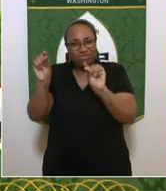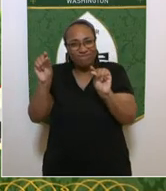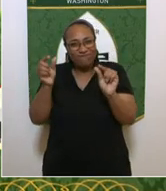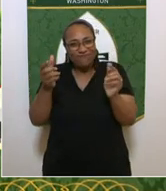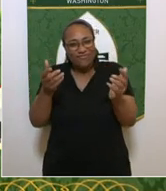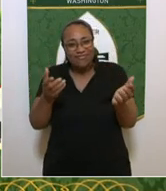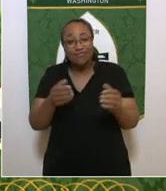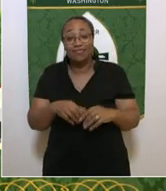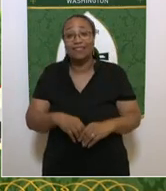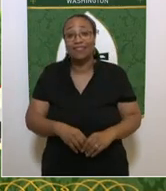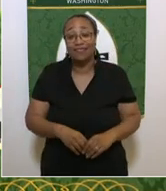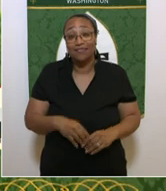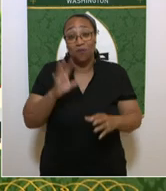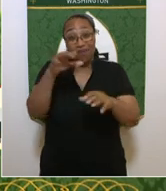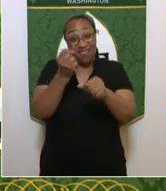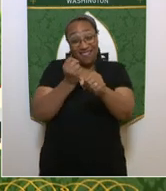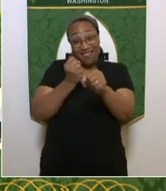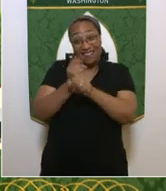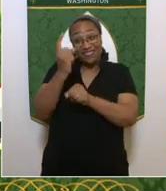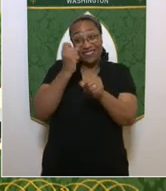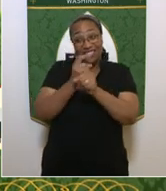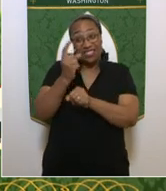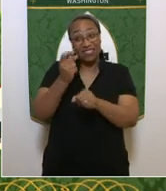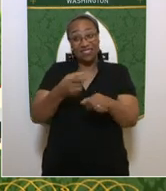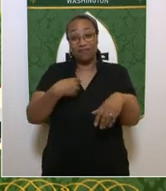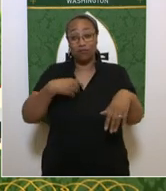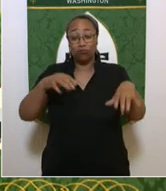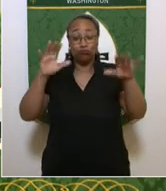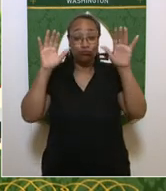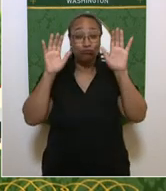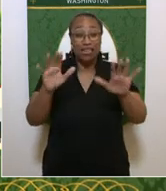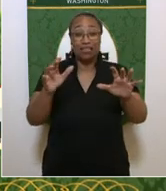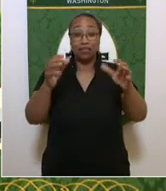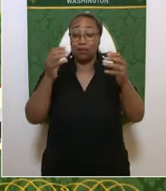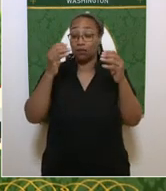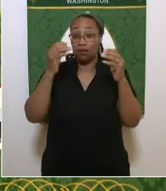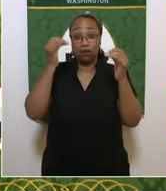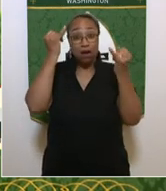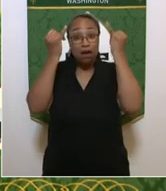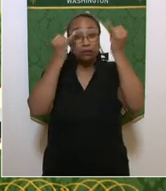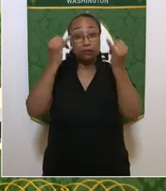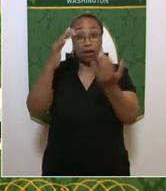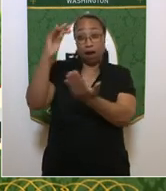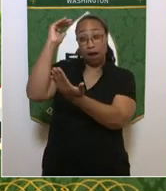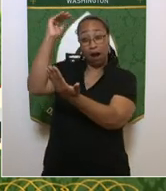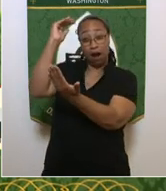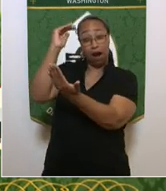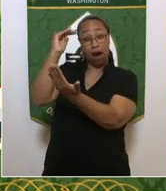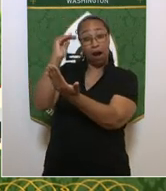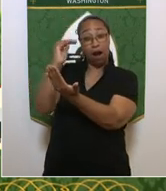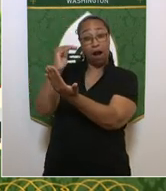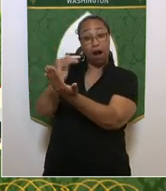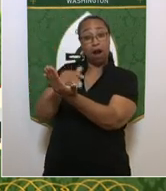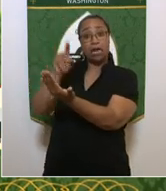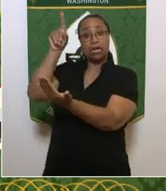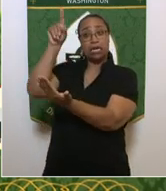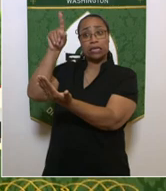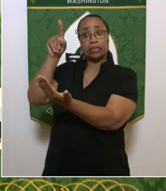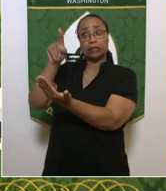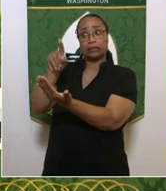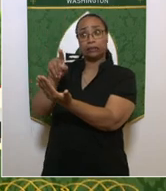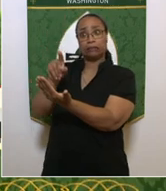great ideas about how to spend the money. And they usually amount to this much money. And then